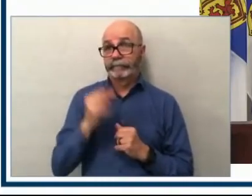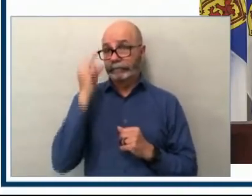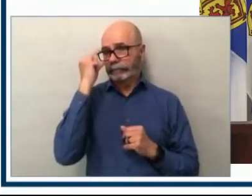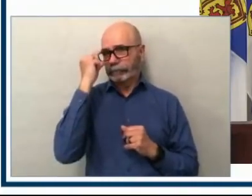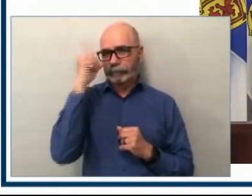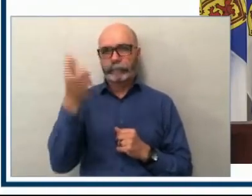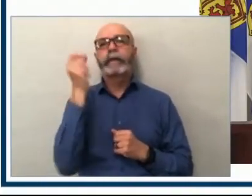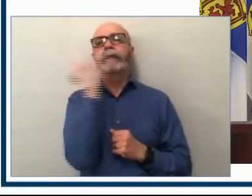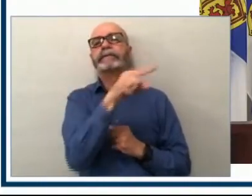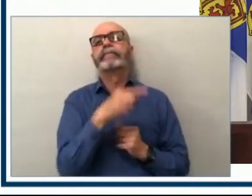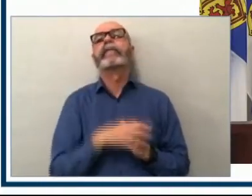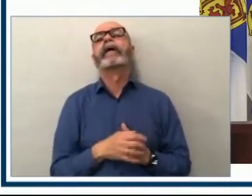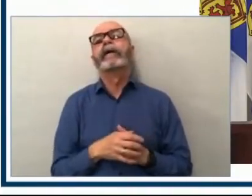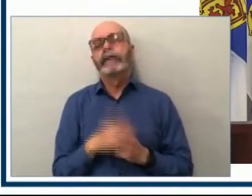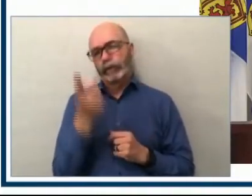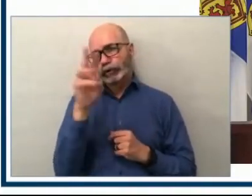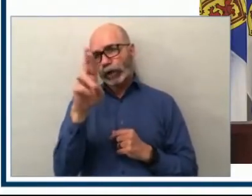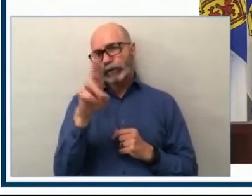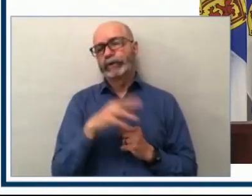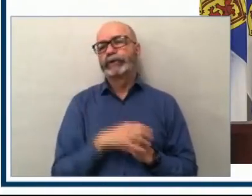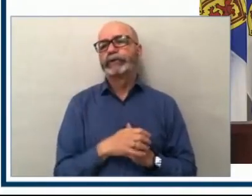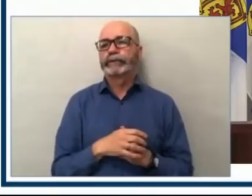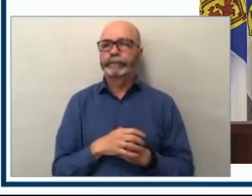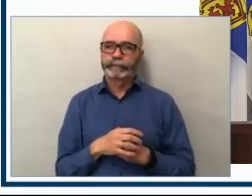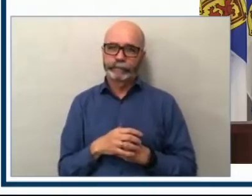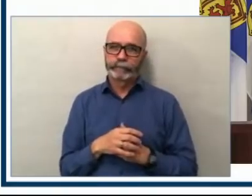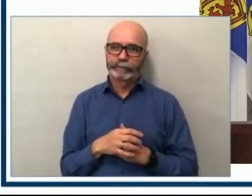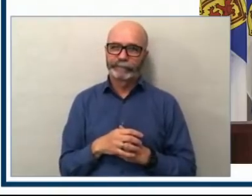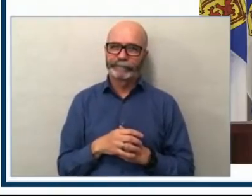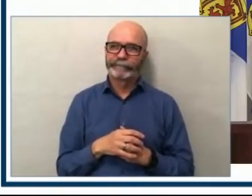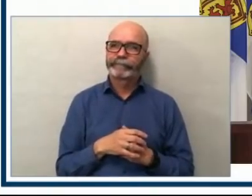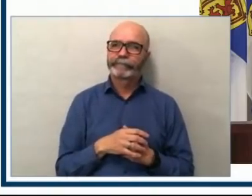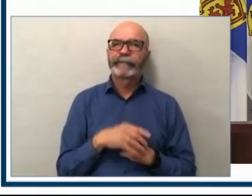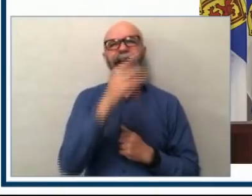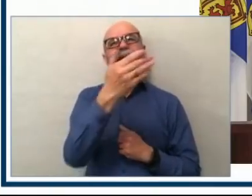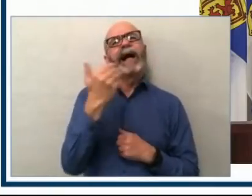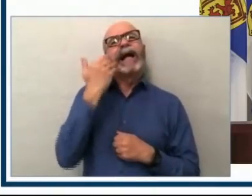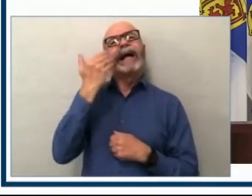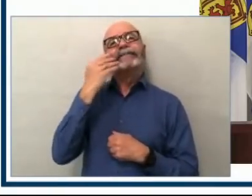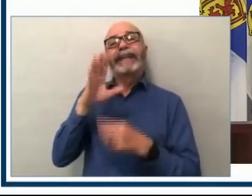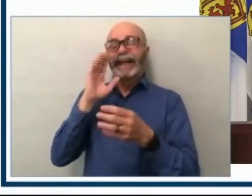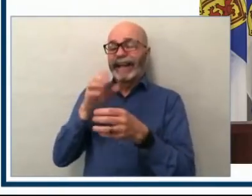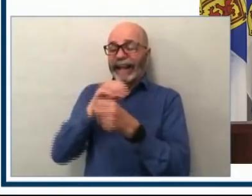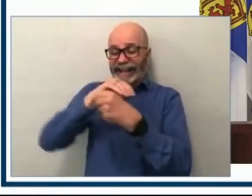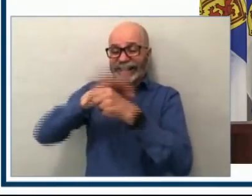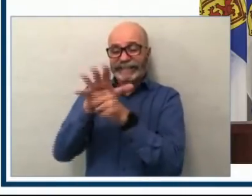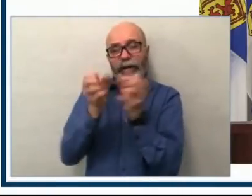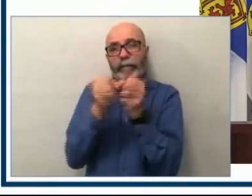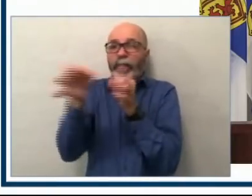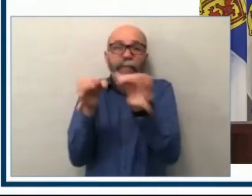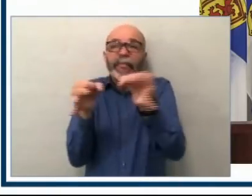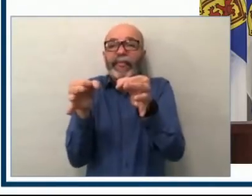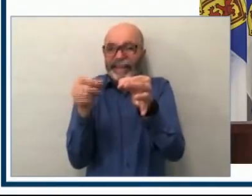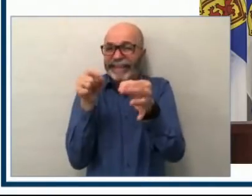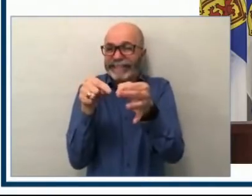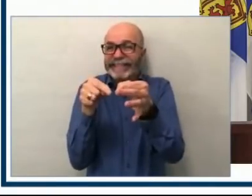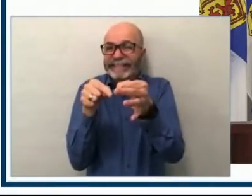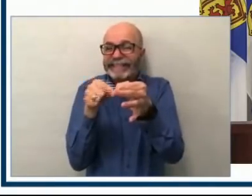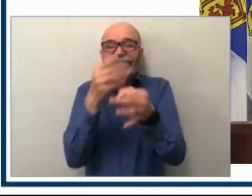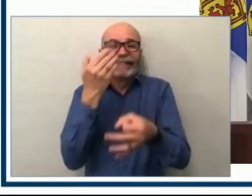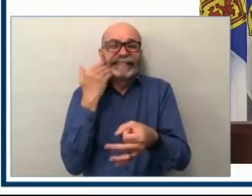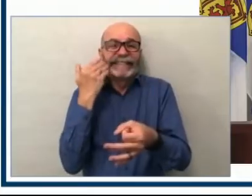Dr. Strang, you talked about the variants and the explanation that you gave about how it's not in the community,